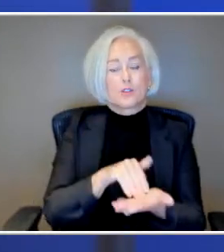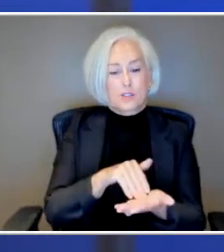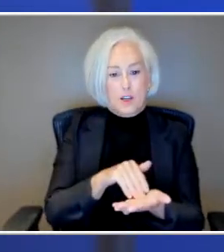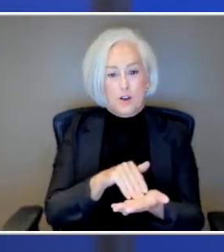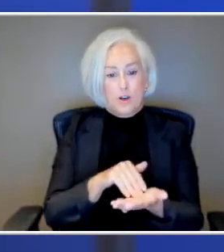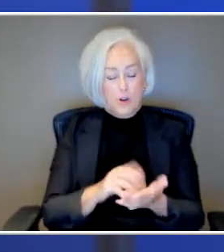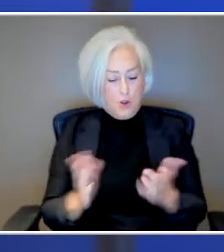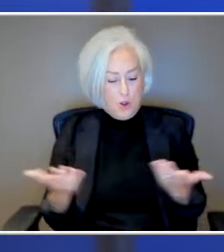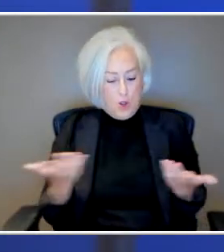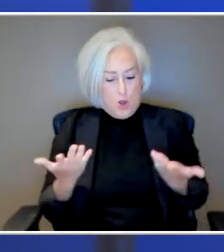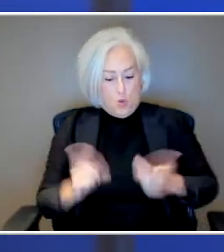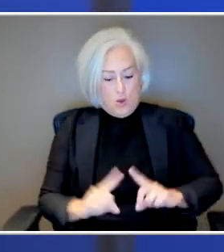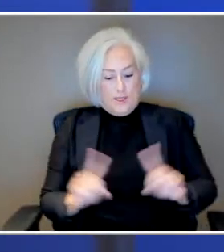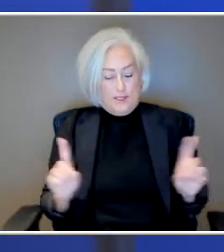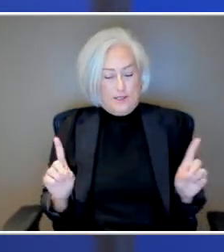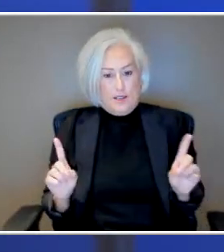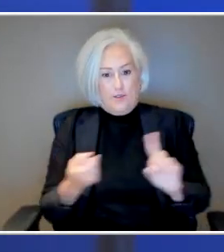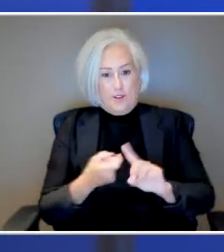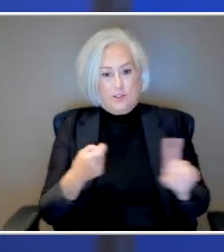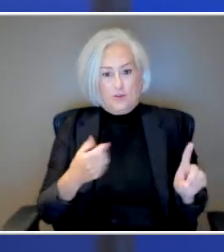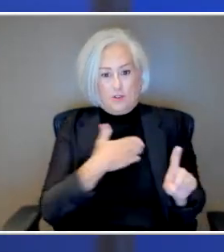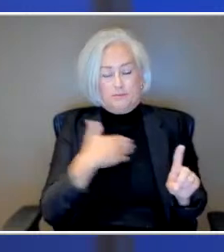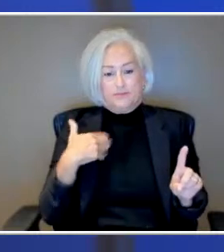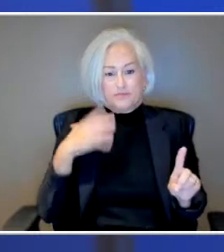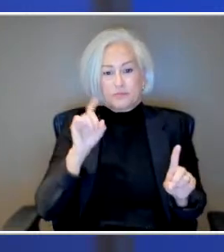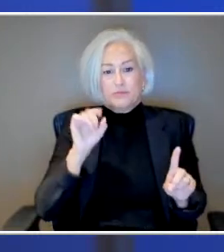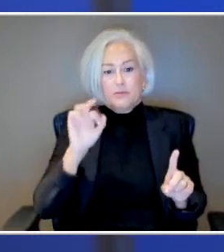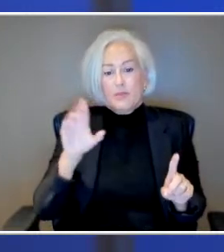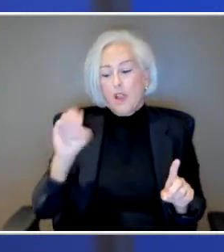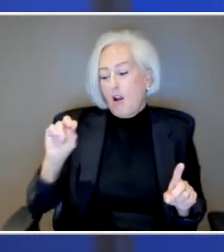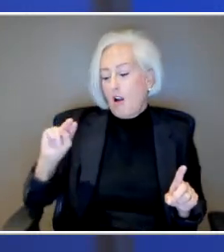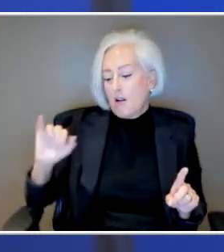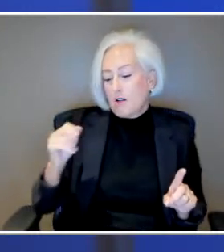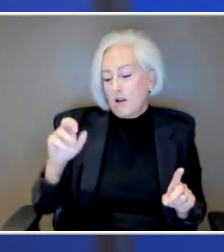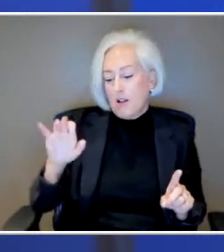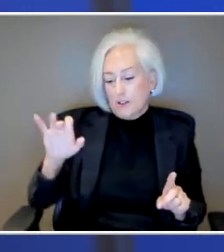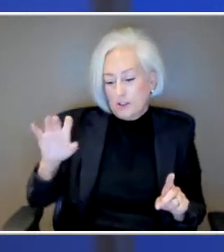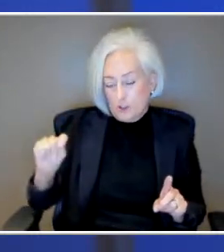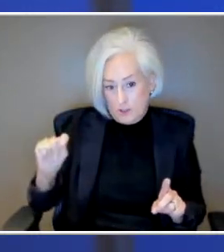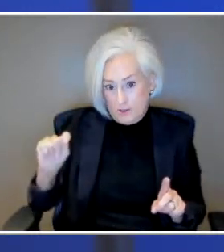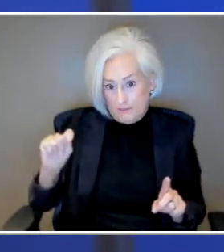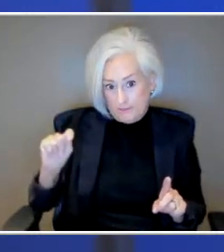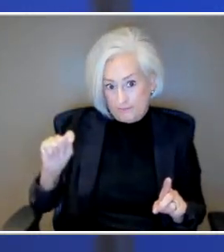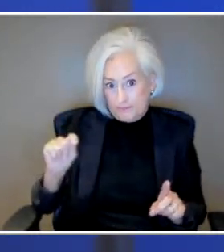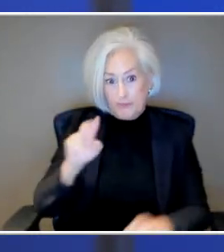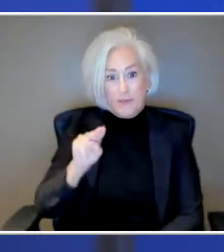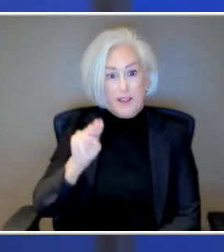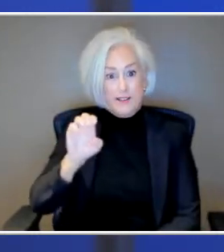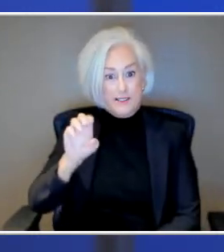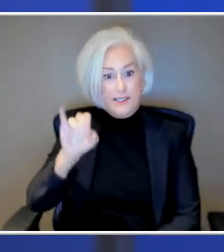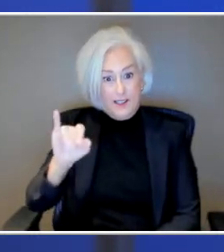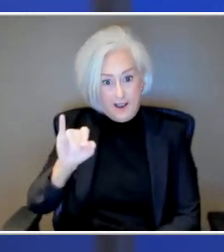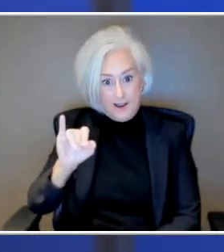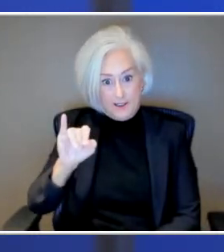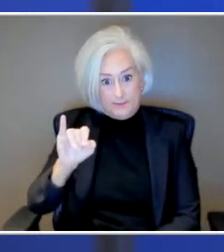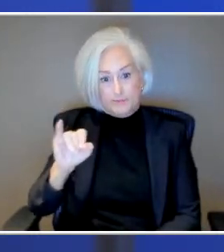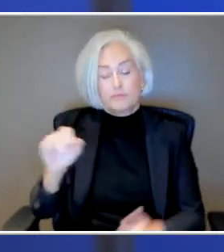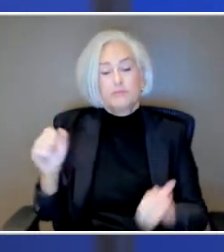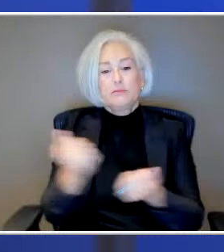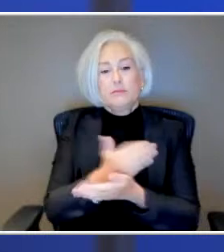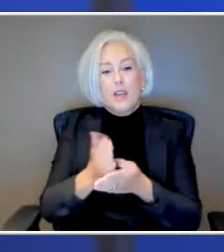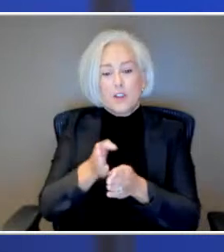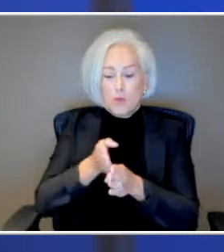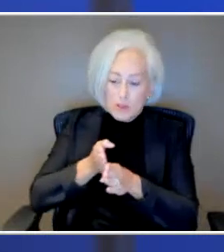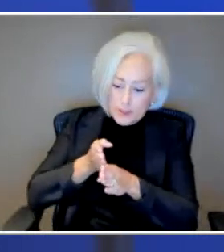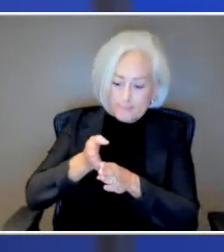surgical oncologist? Well, it is because most commonly at those NCI designated cancer centers, everybody in the disciplines that treat breast cancer are specialty trained,